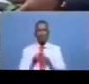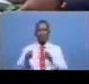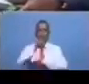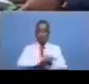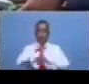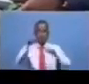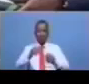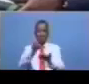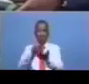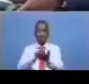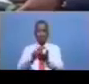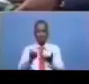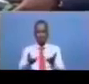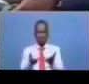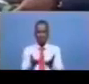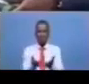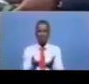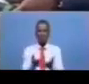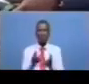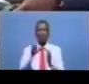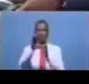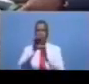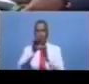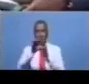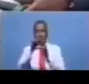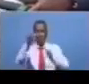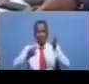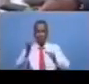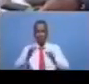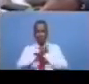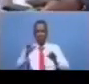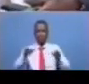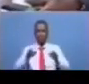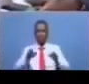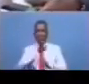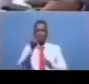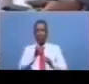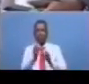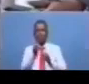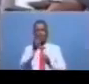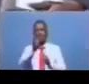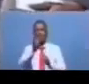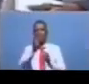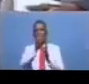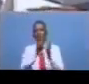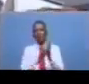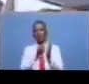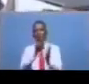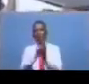review argued that the court's ruling did not comply with Section 26 of the Evidence Act. In fact, the